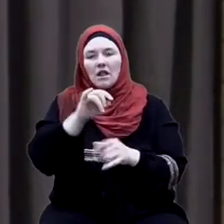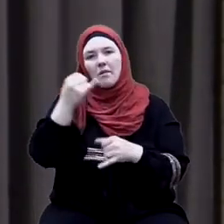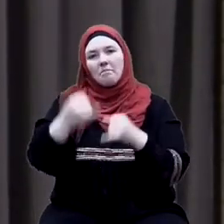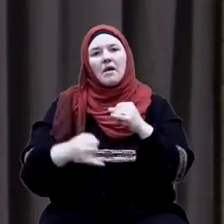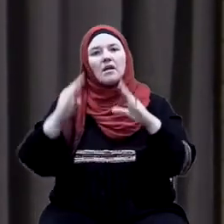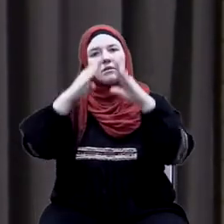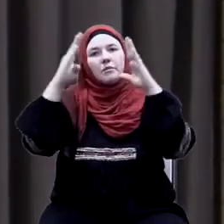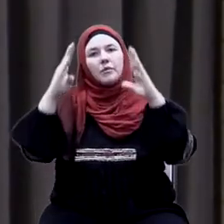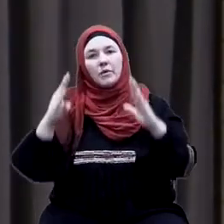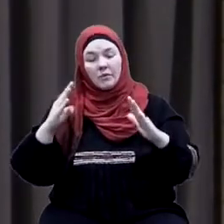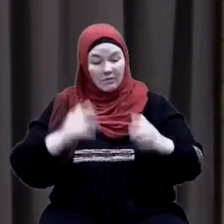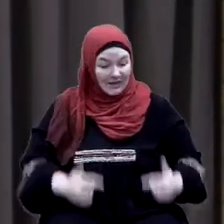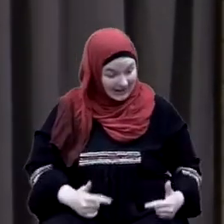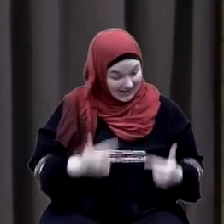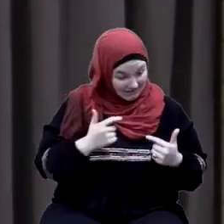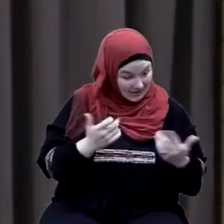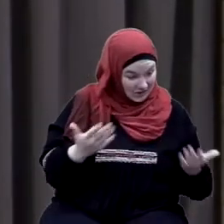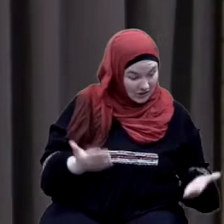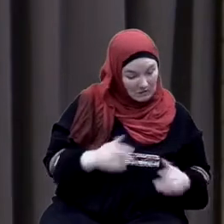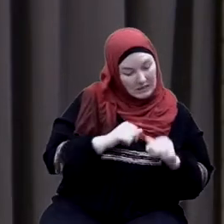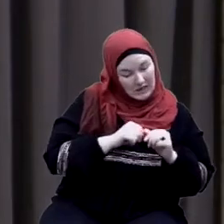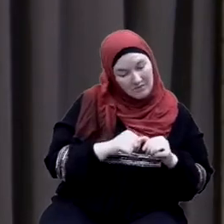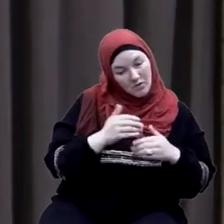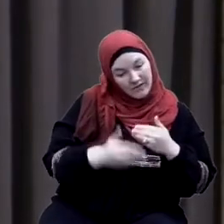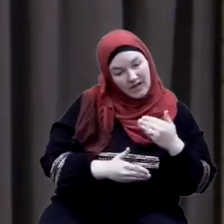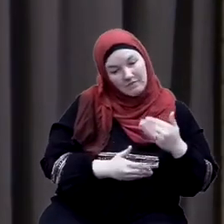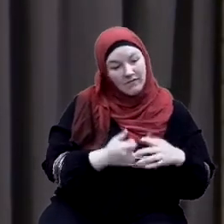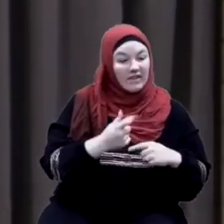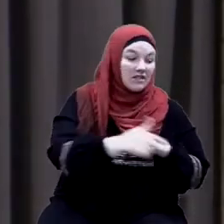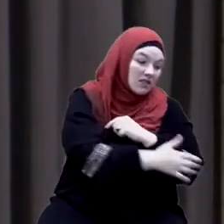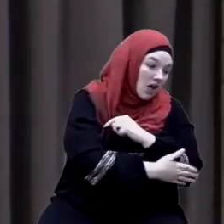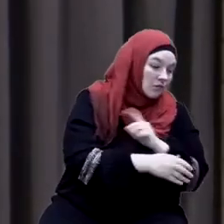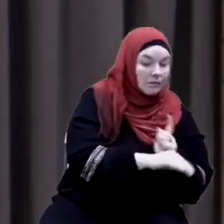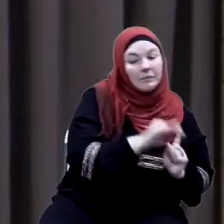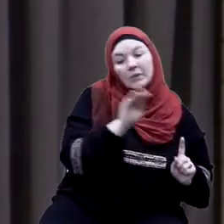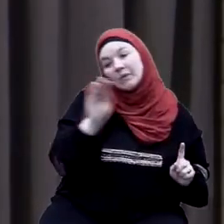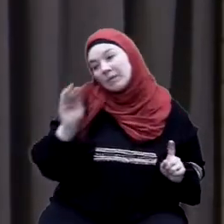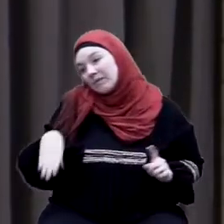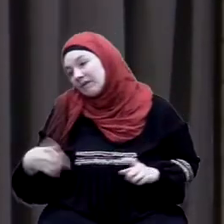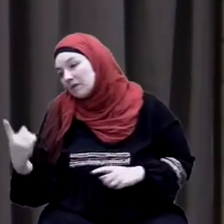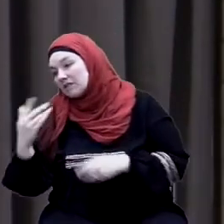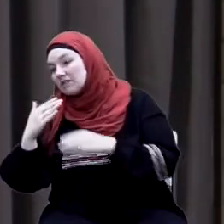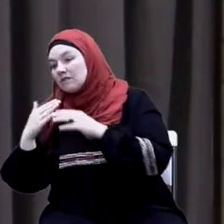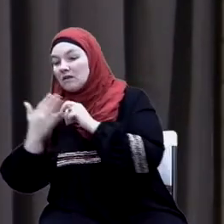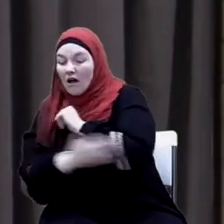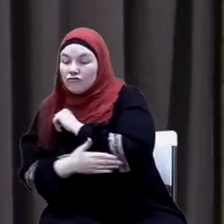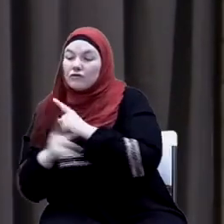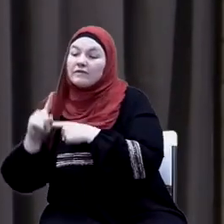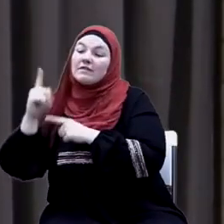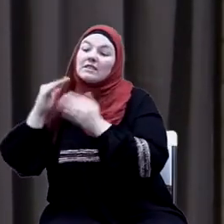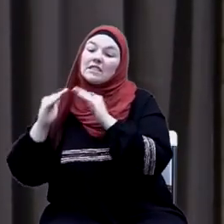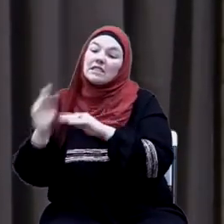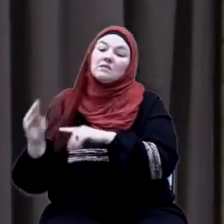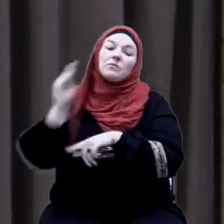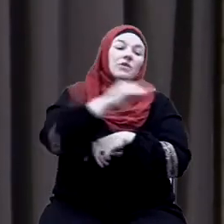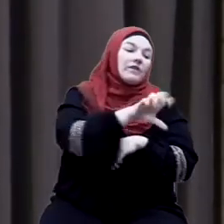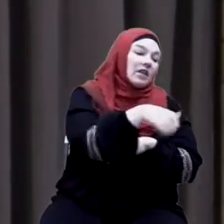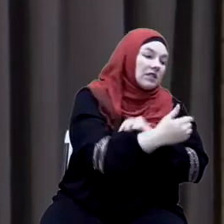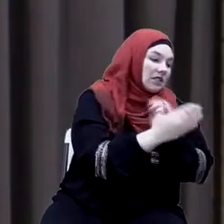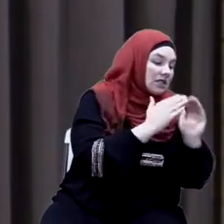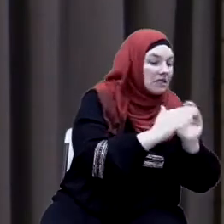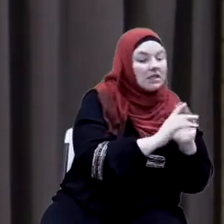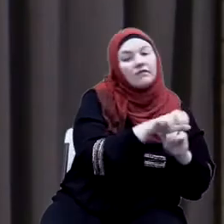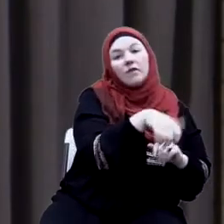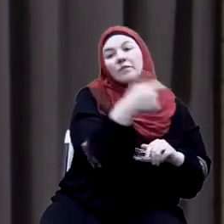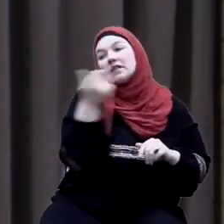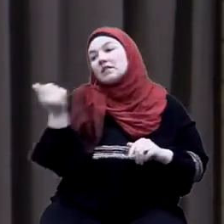live in this life and we keep moving. From this country to this country, from this city to this city, from this house to this house,